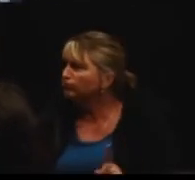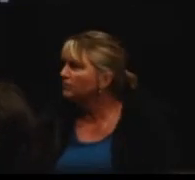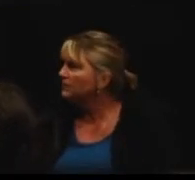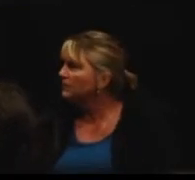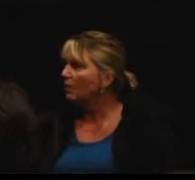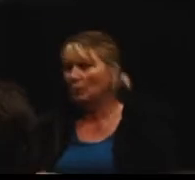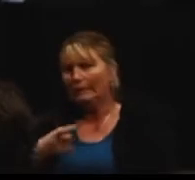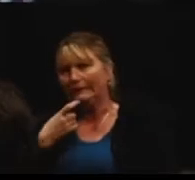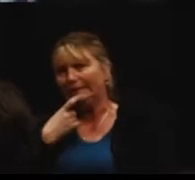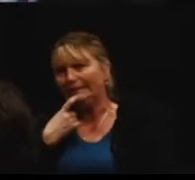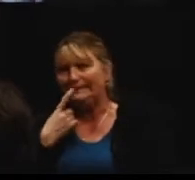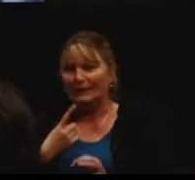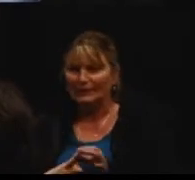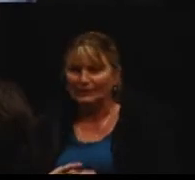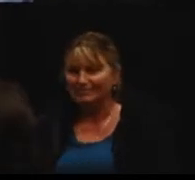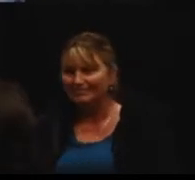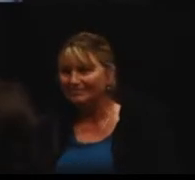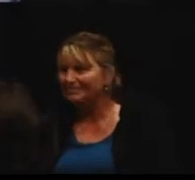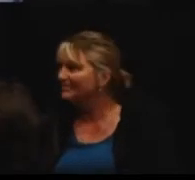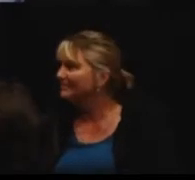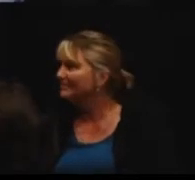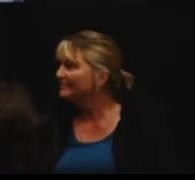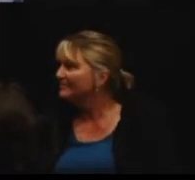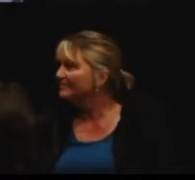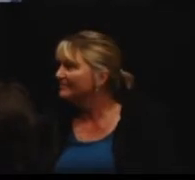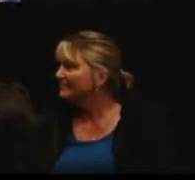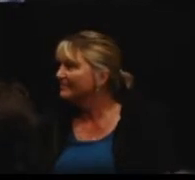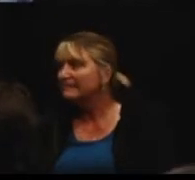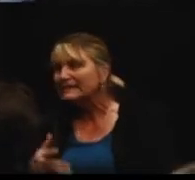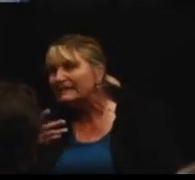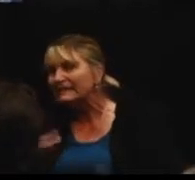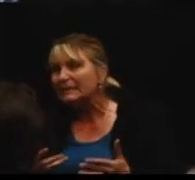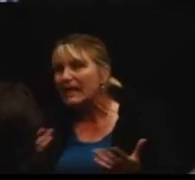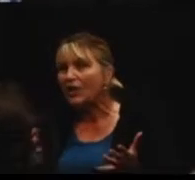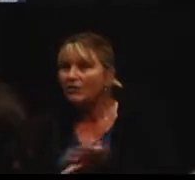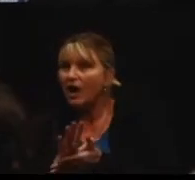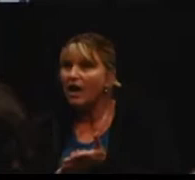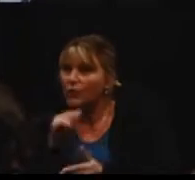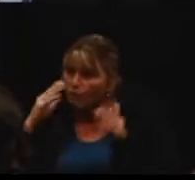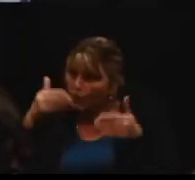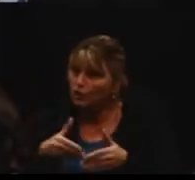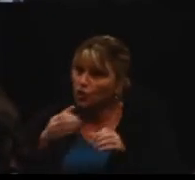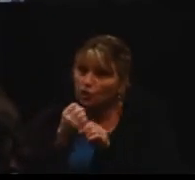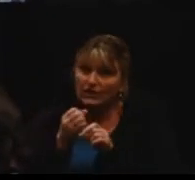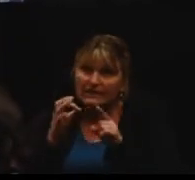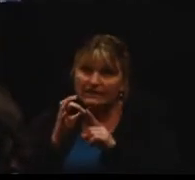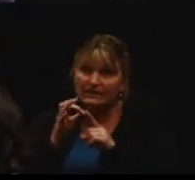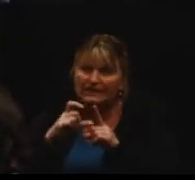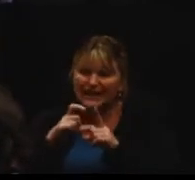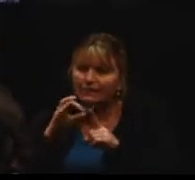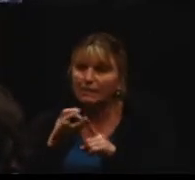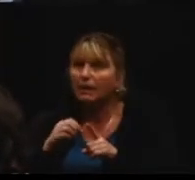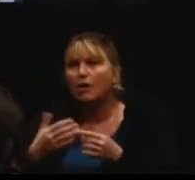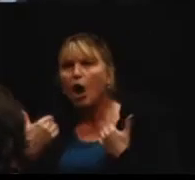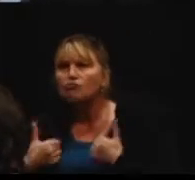It's an easy question. I guess it depends how you define it. I mean, if it's just GDP, but obviously prosperity is about a lot more than